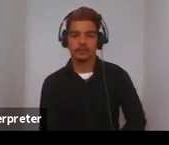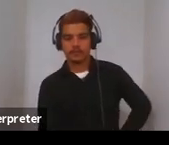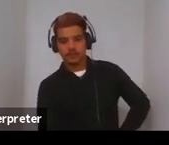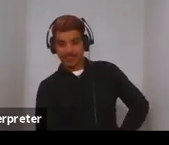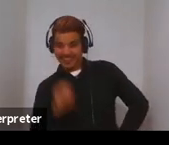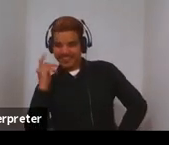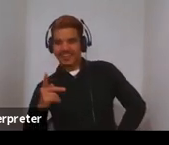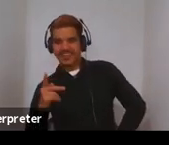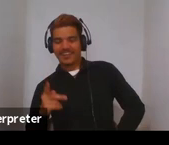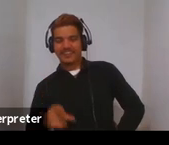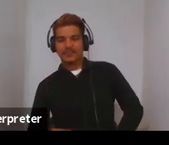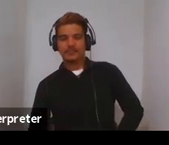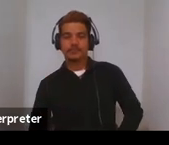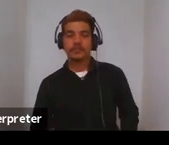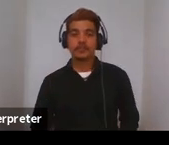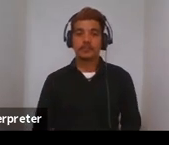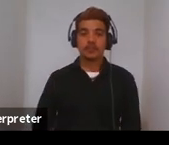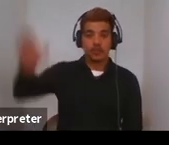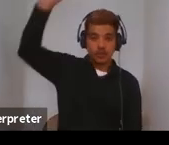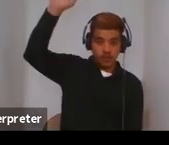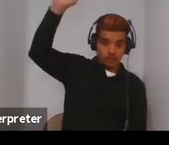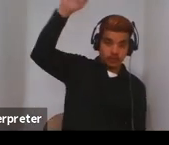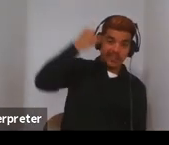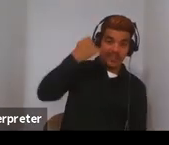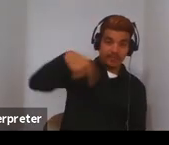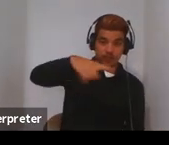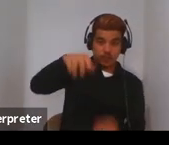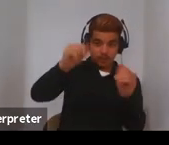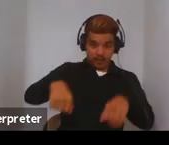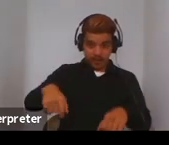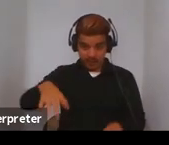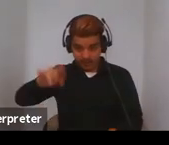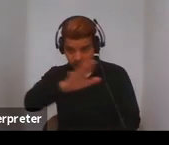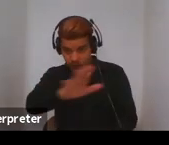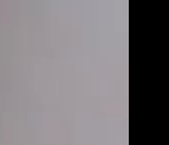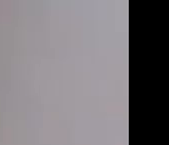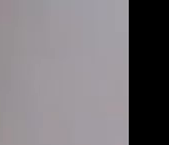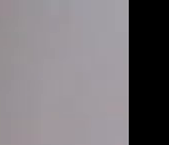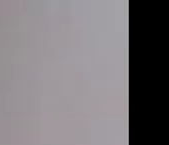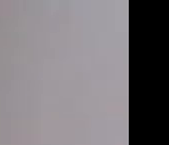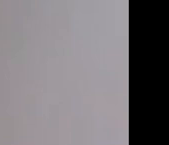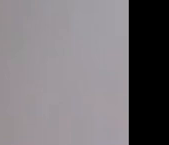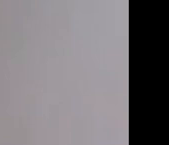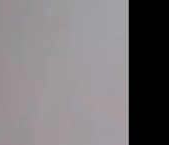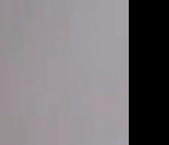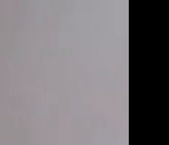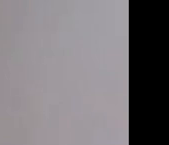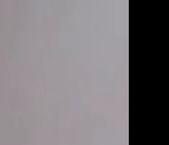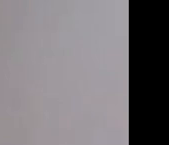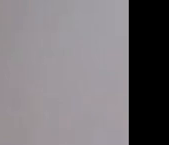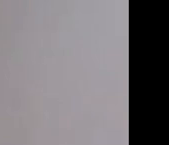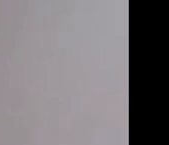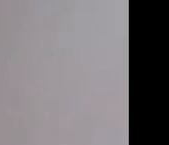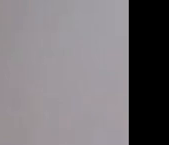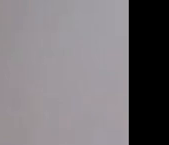All right. Show of hands, if you can find your hands to see where, if you've seen this